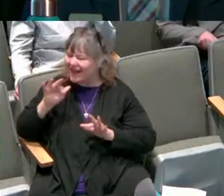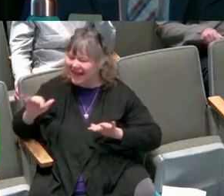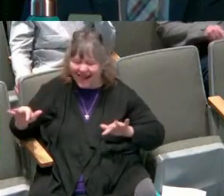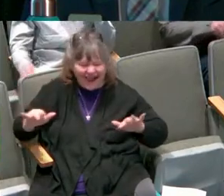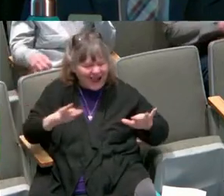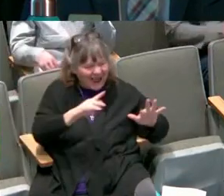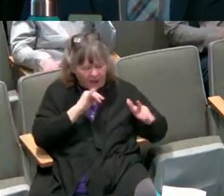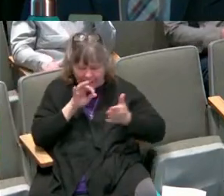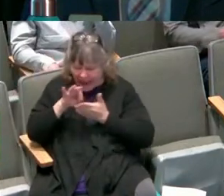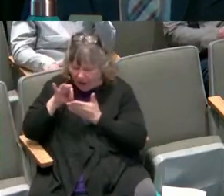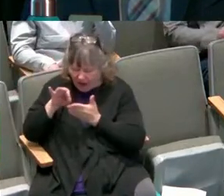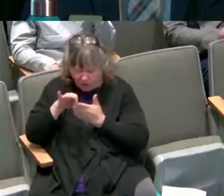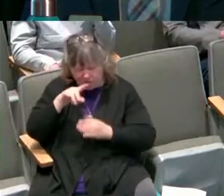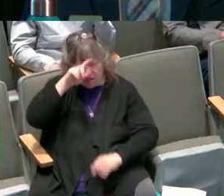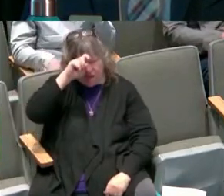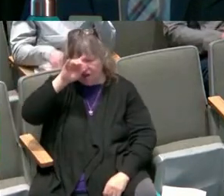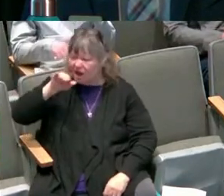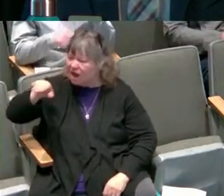questions